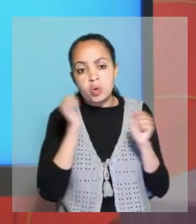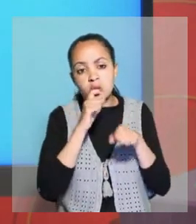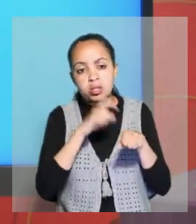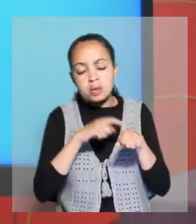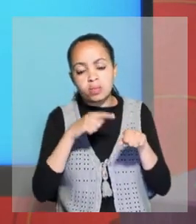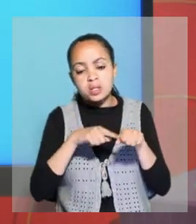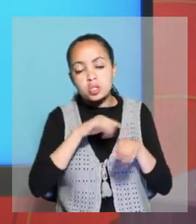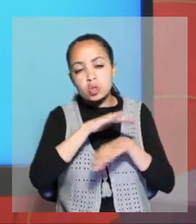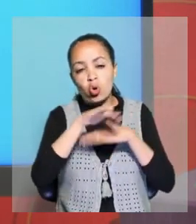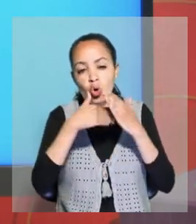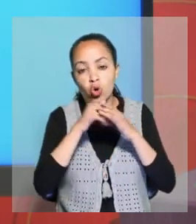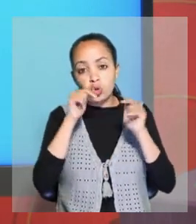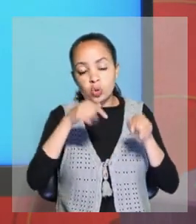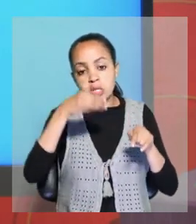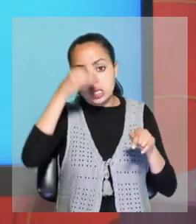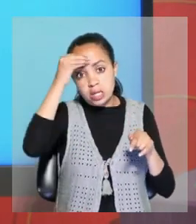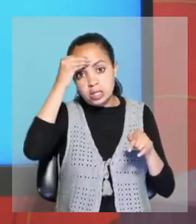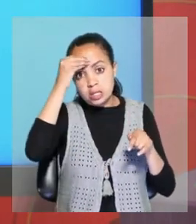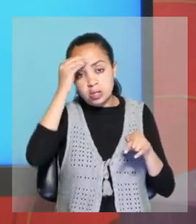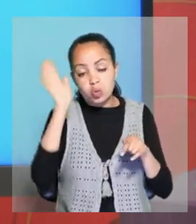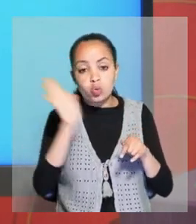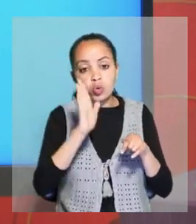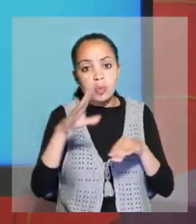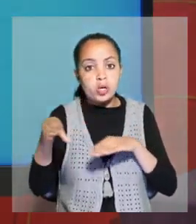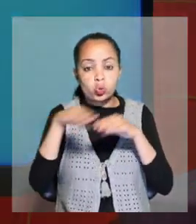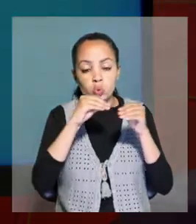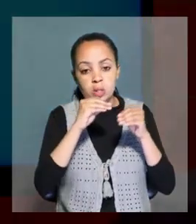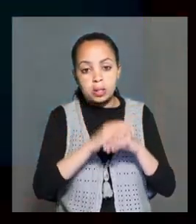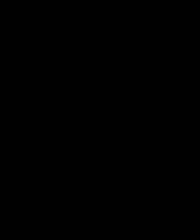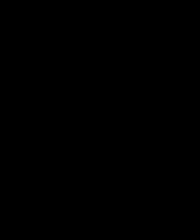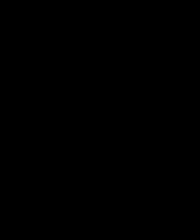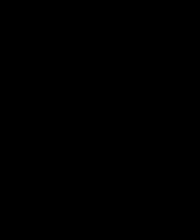This is all about today's lesson. Goodbye, students.